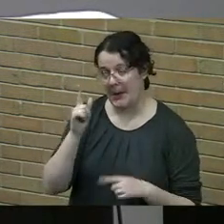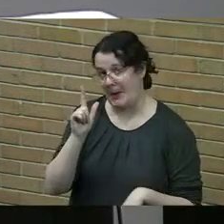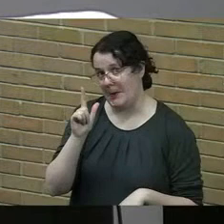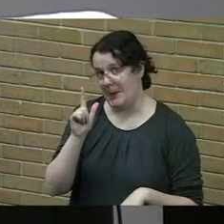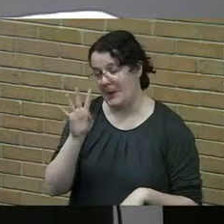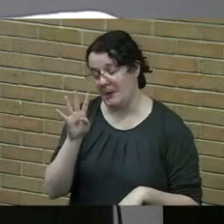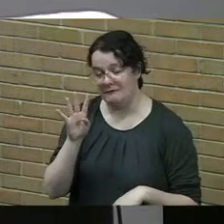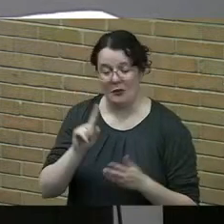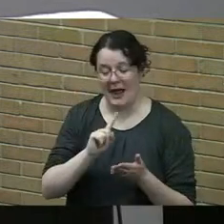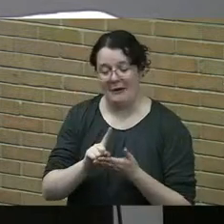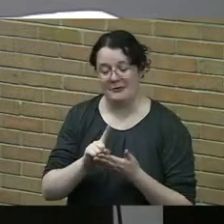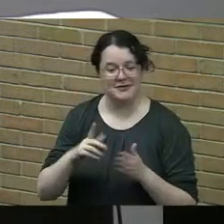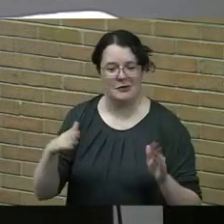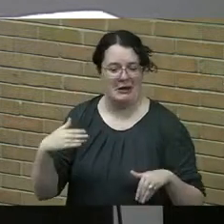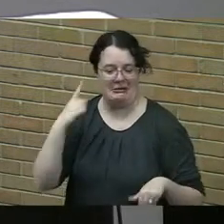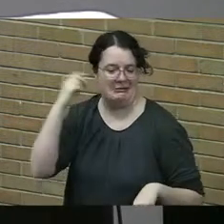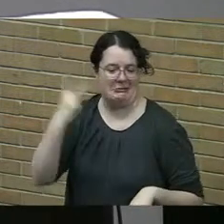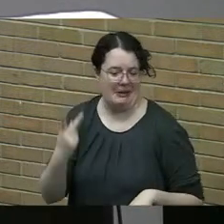yet. No, not yet.